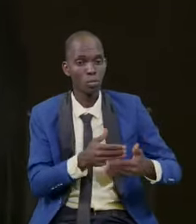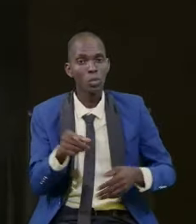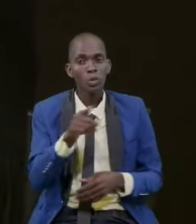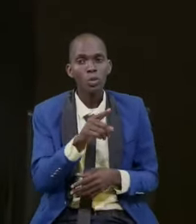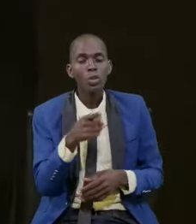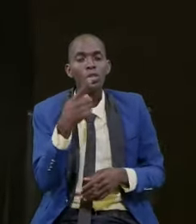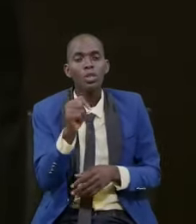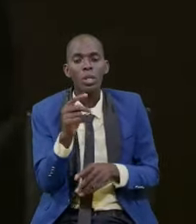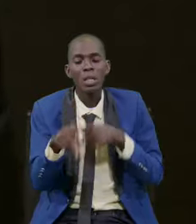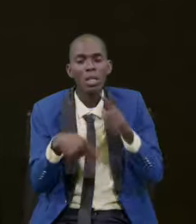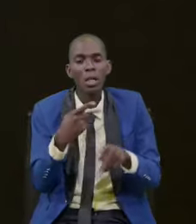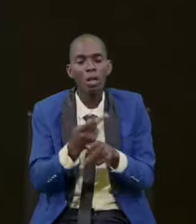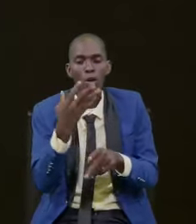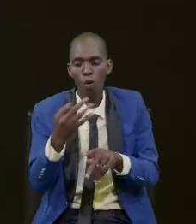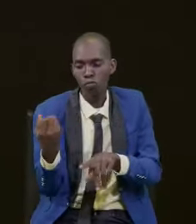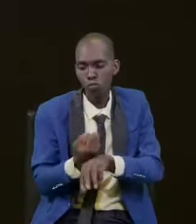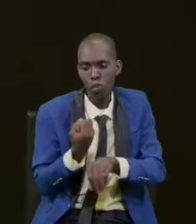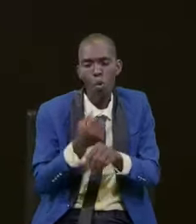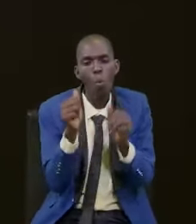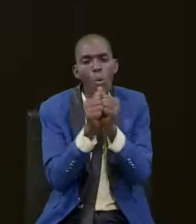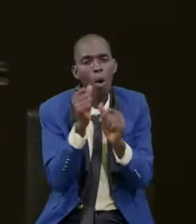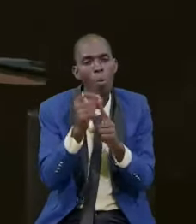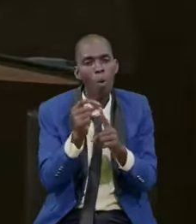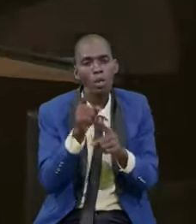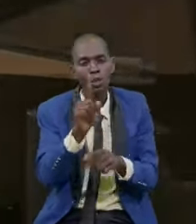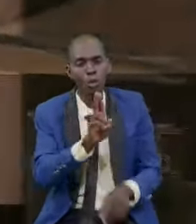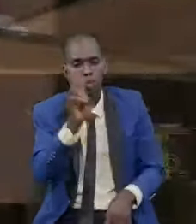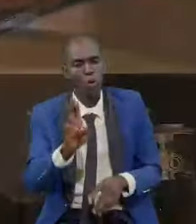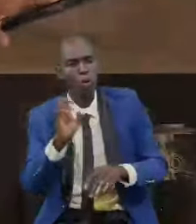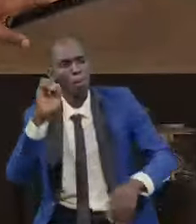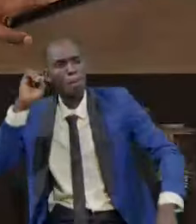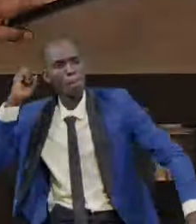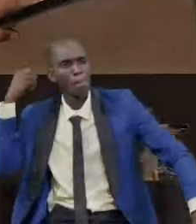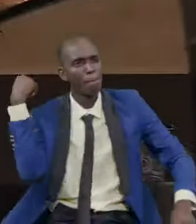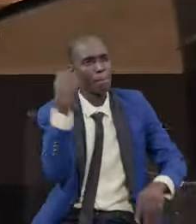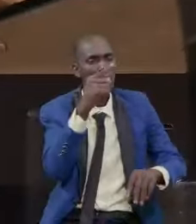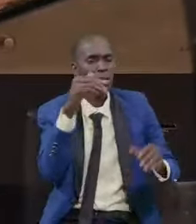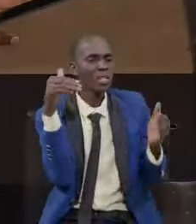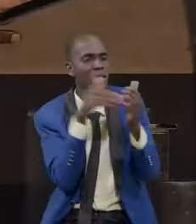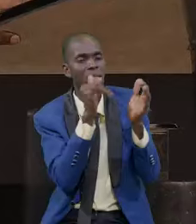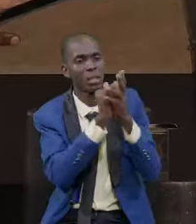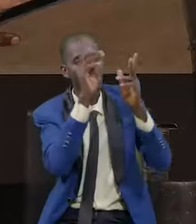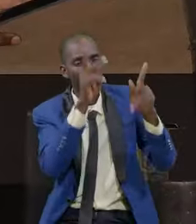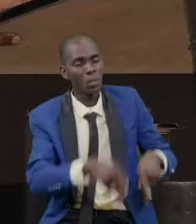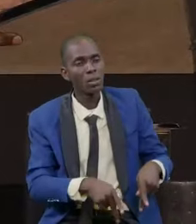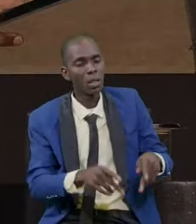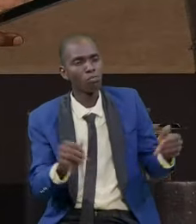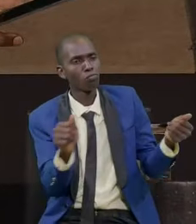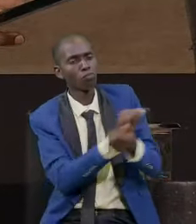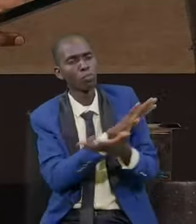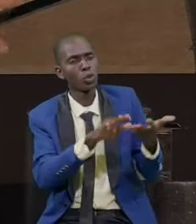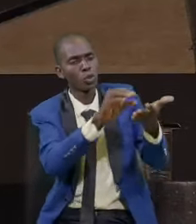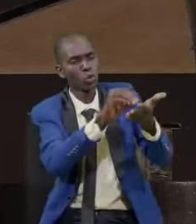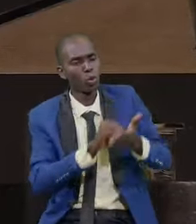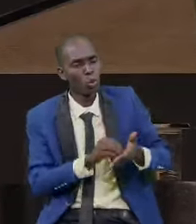will pick up and throw here, shatter his window, throw there, destroy her